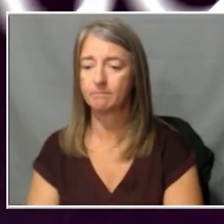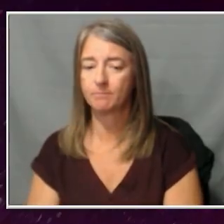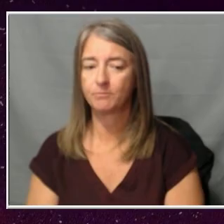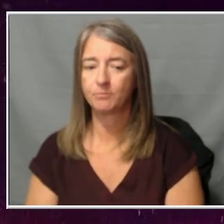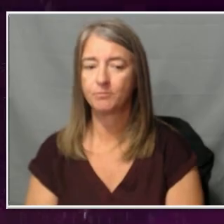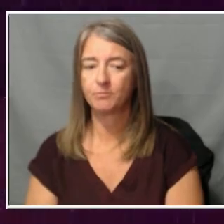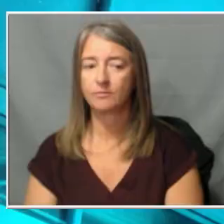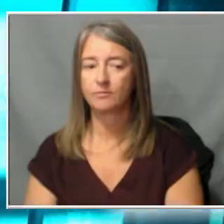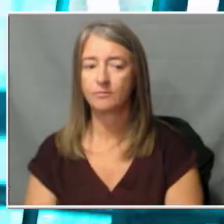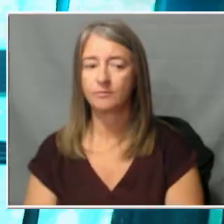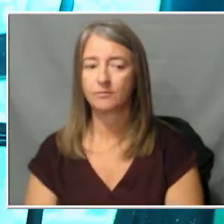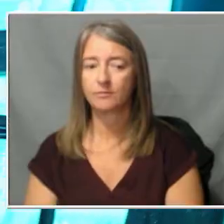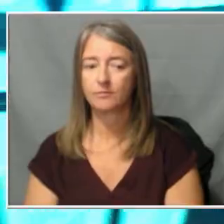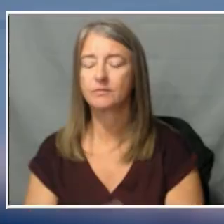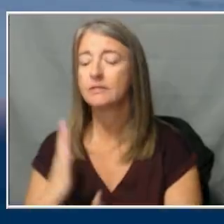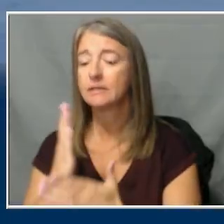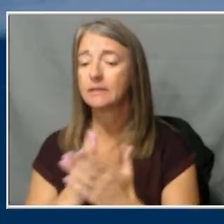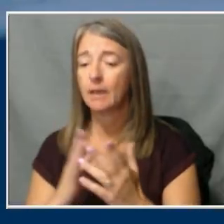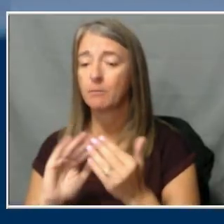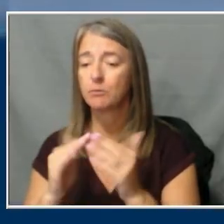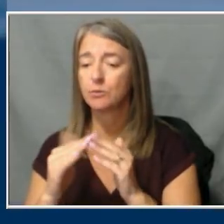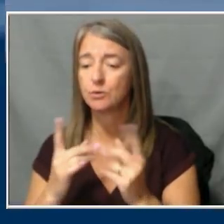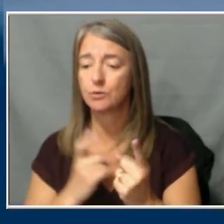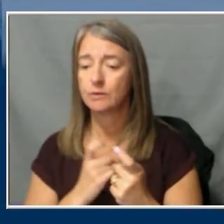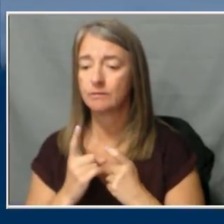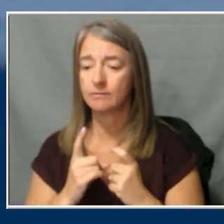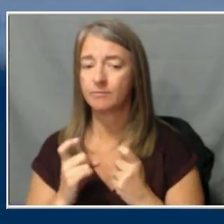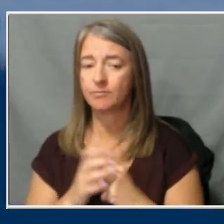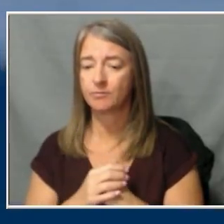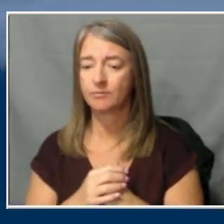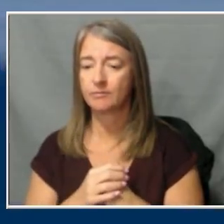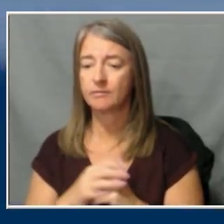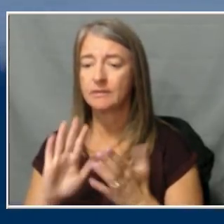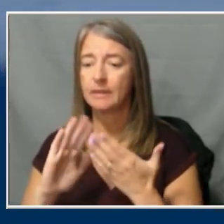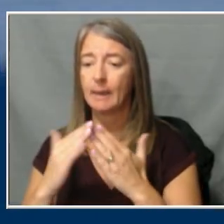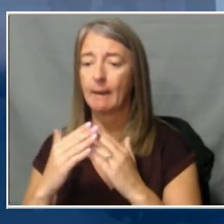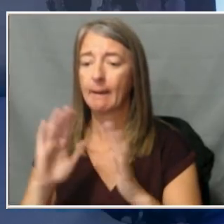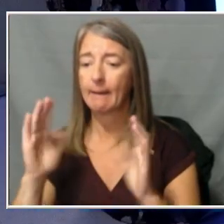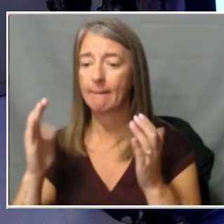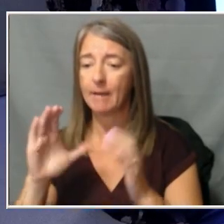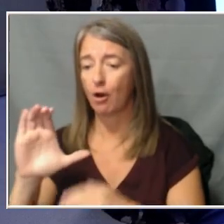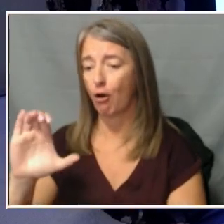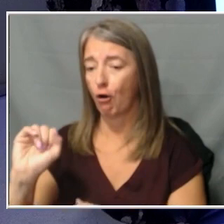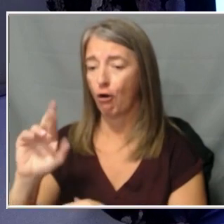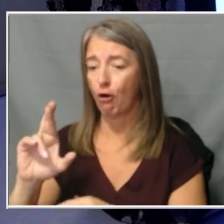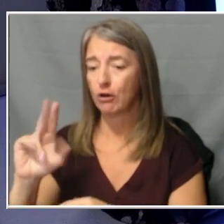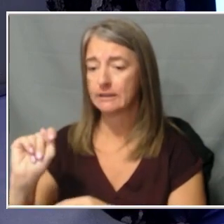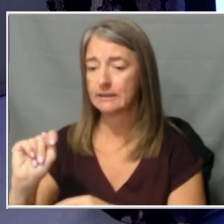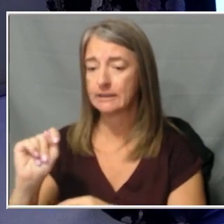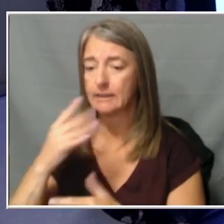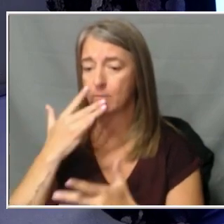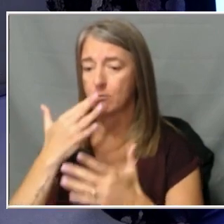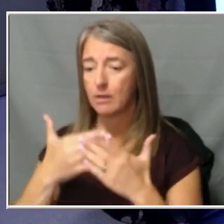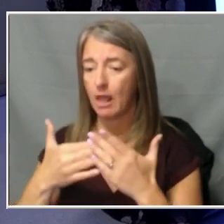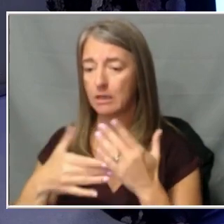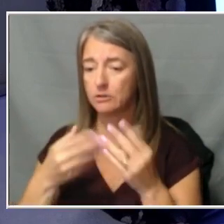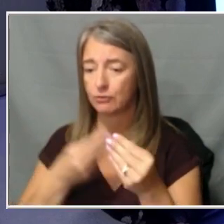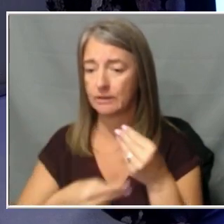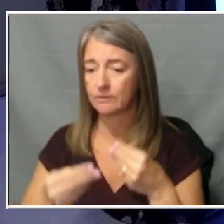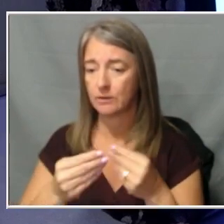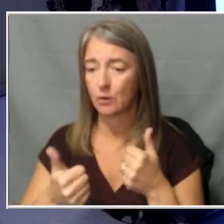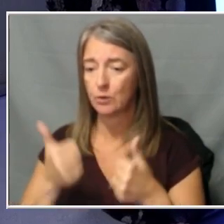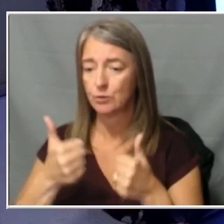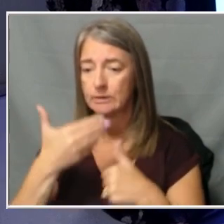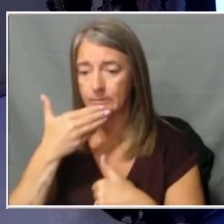Okay, let's get to some community ones. Yen Liang wants to know, compared to CAR T and blood transfusions, which one is